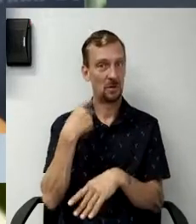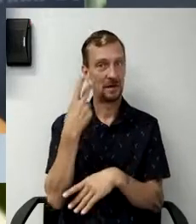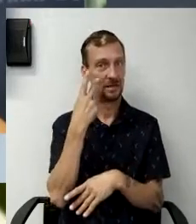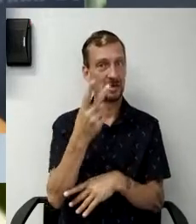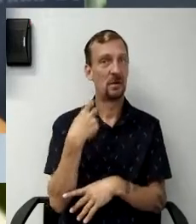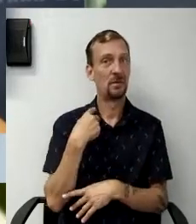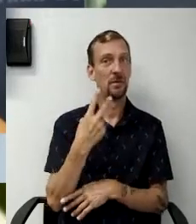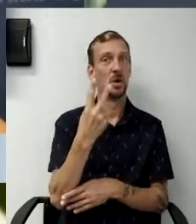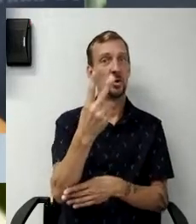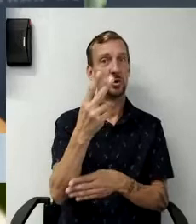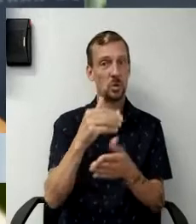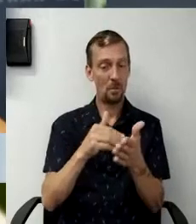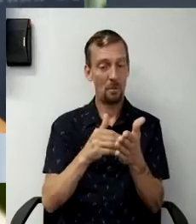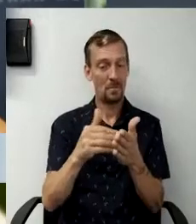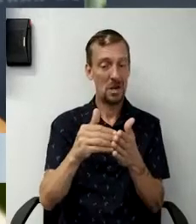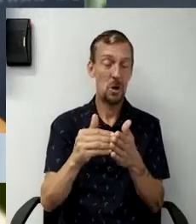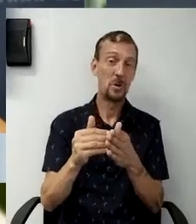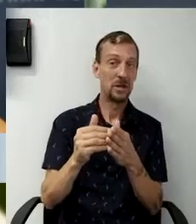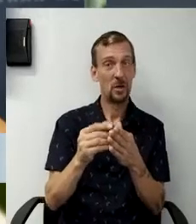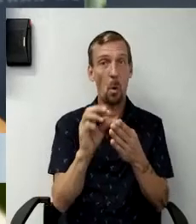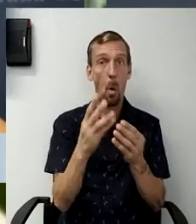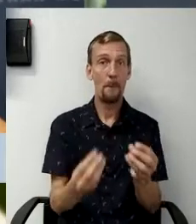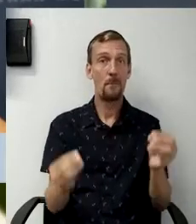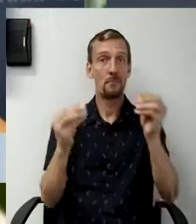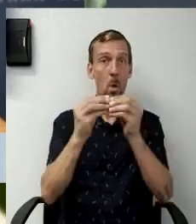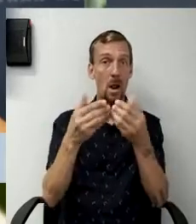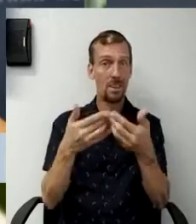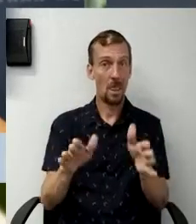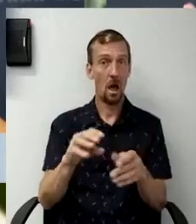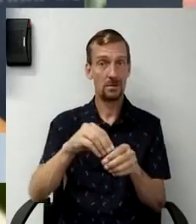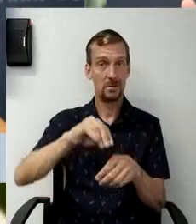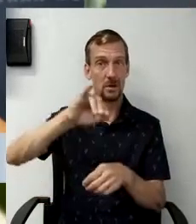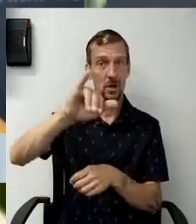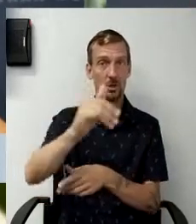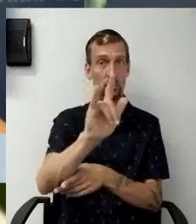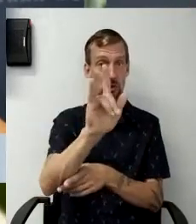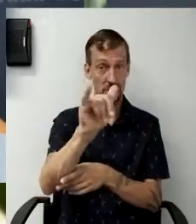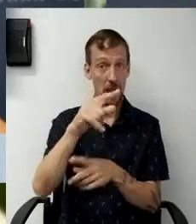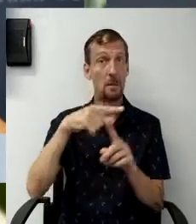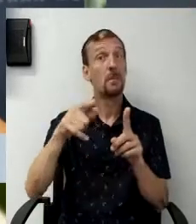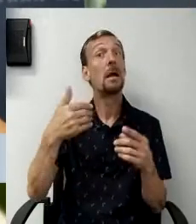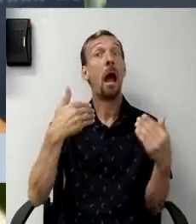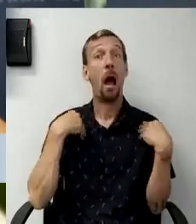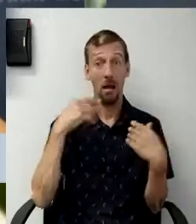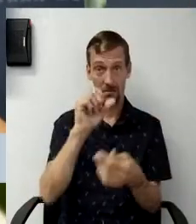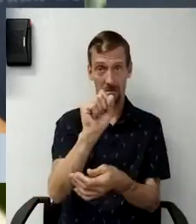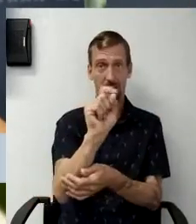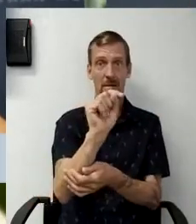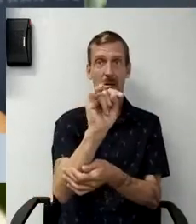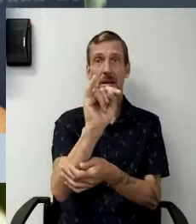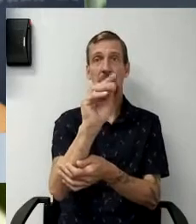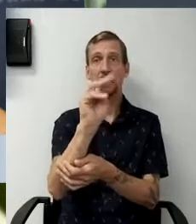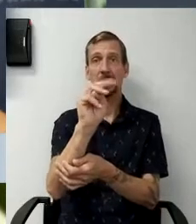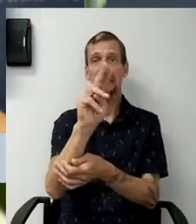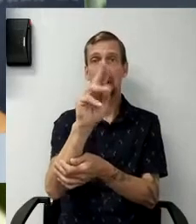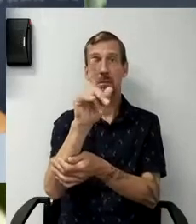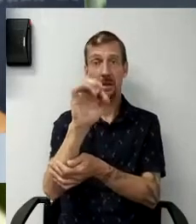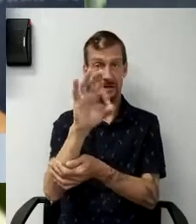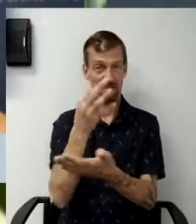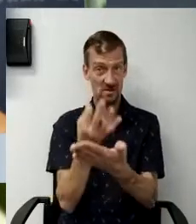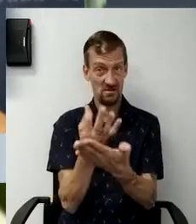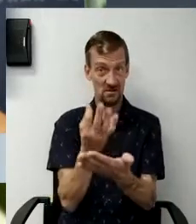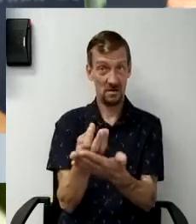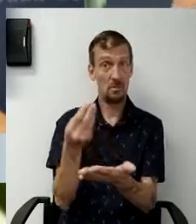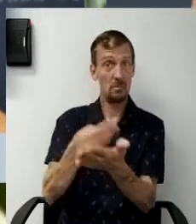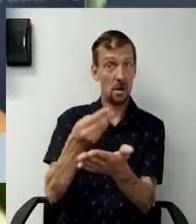million plus loss in the month of July, although we did have stimulus funds, about $3 million in